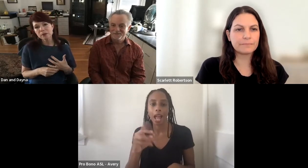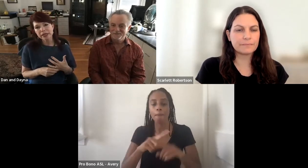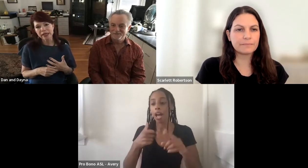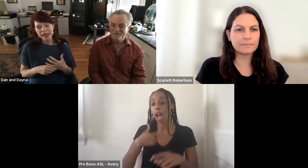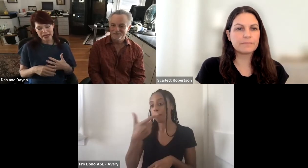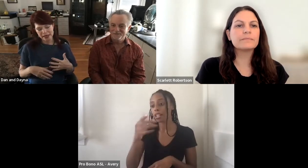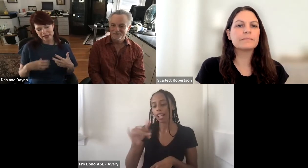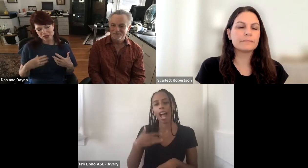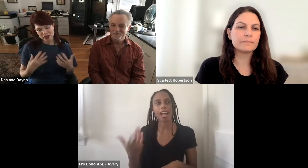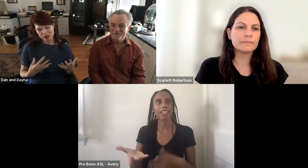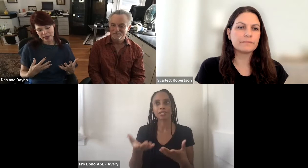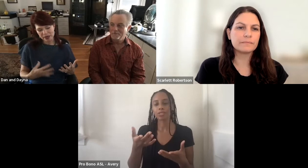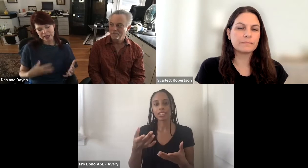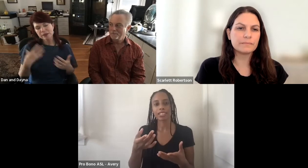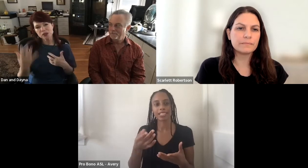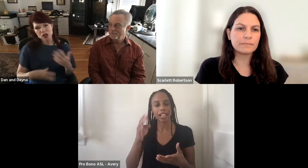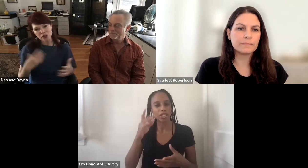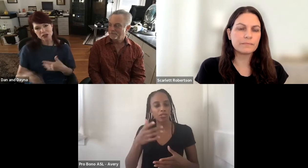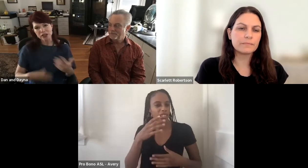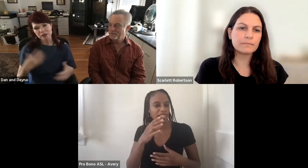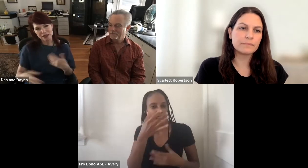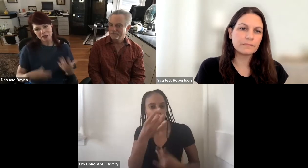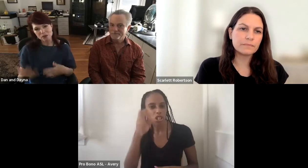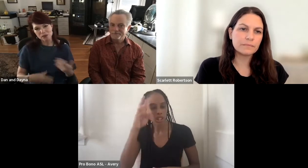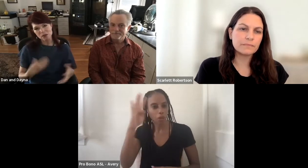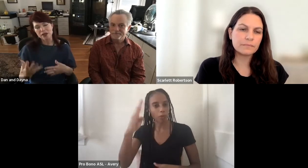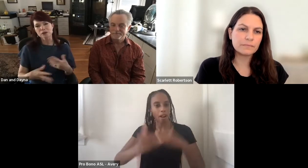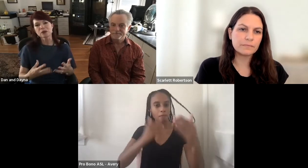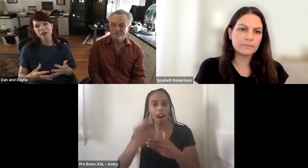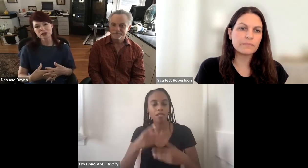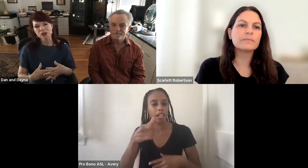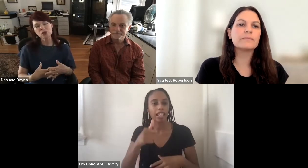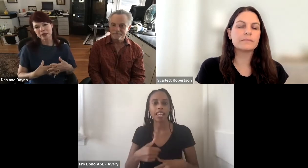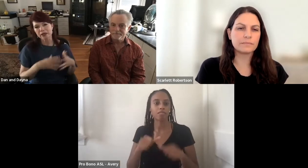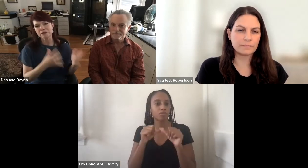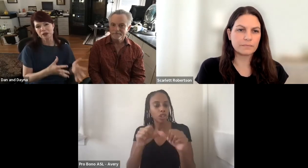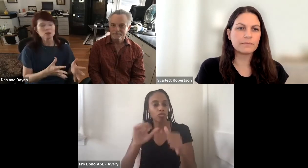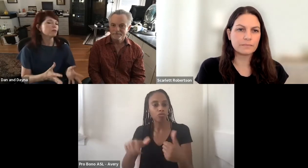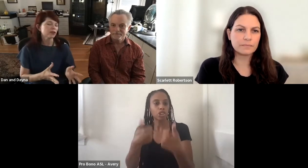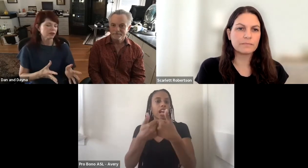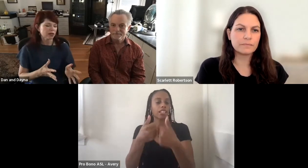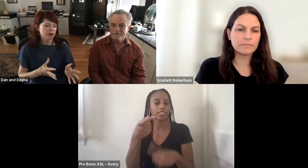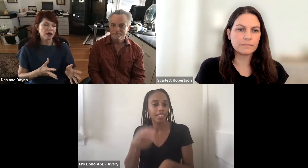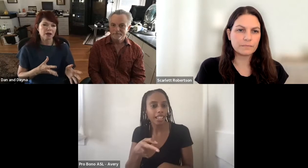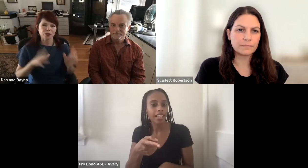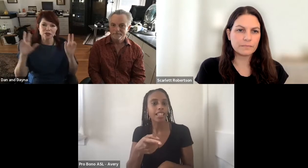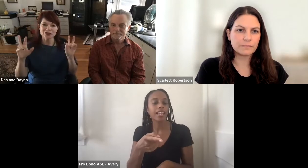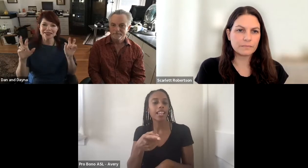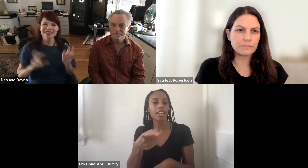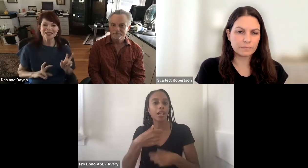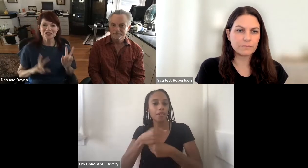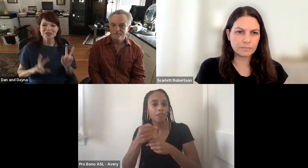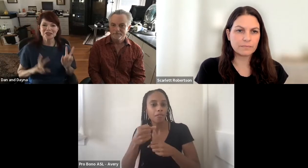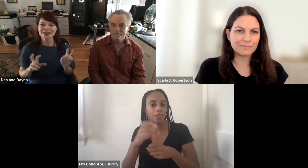in filmmaking. And he talks about, he keeps challenging another filmmaker to remake a film with